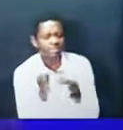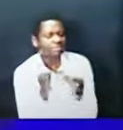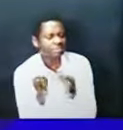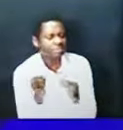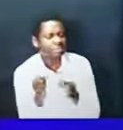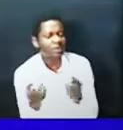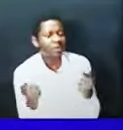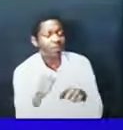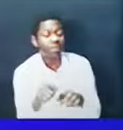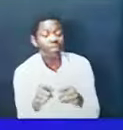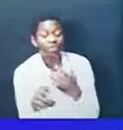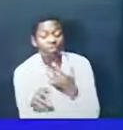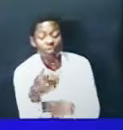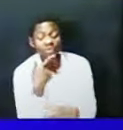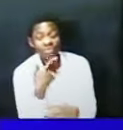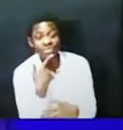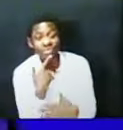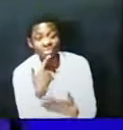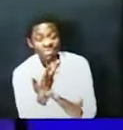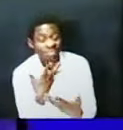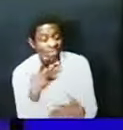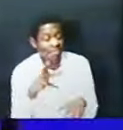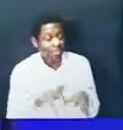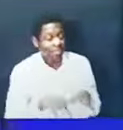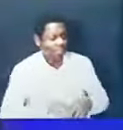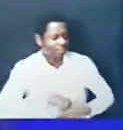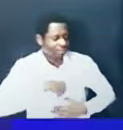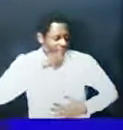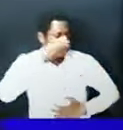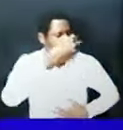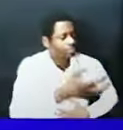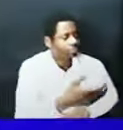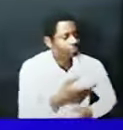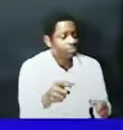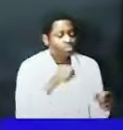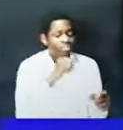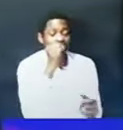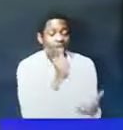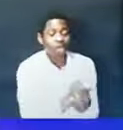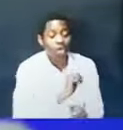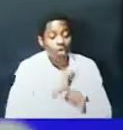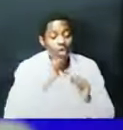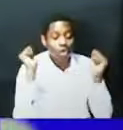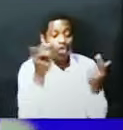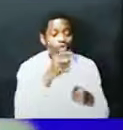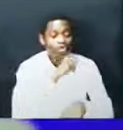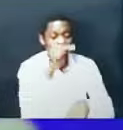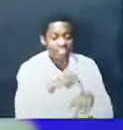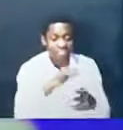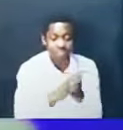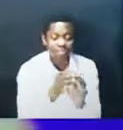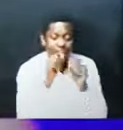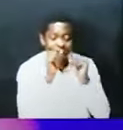said, out of you shall all the nations be blessed. So,